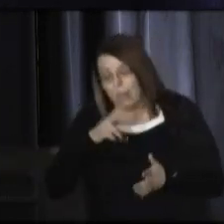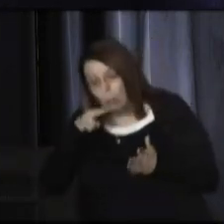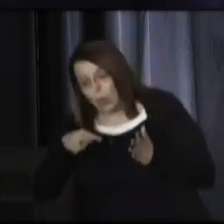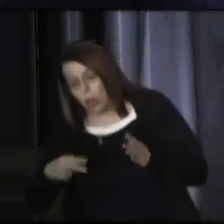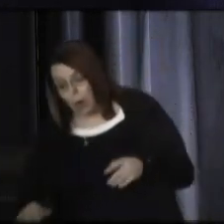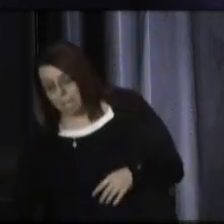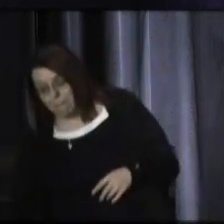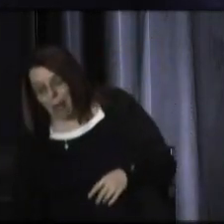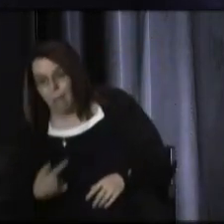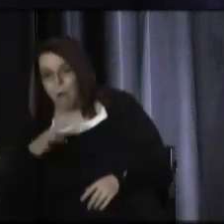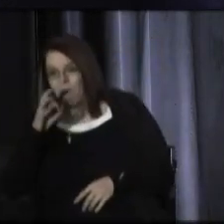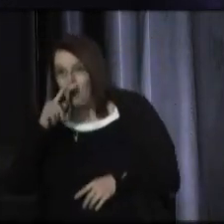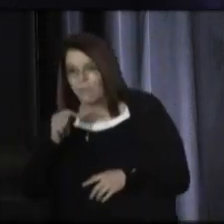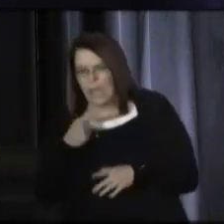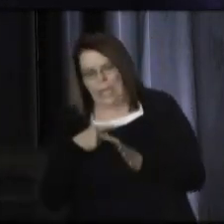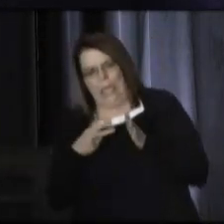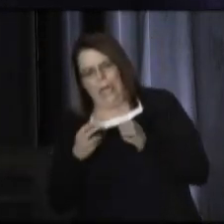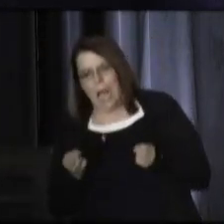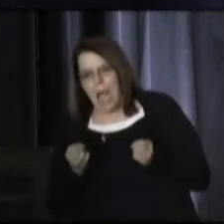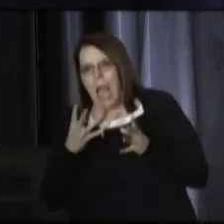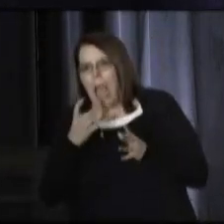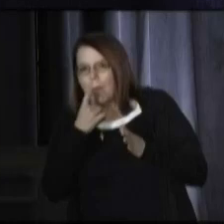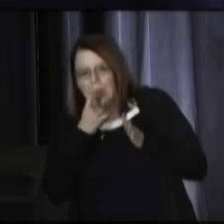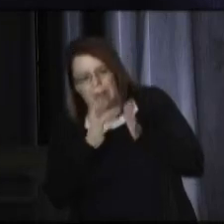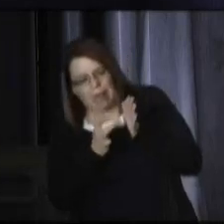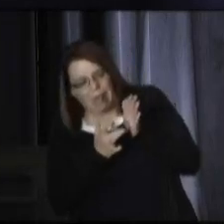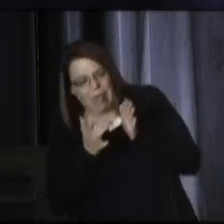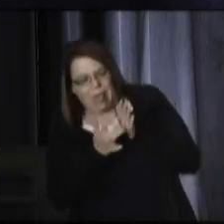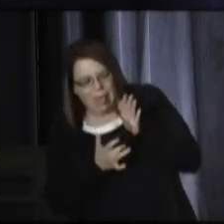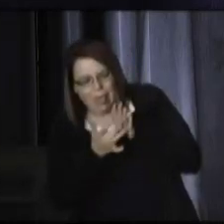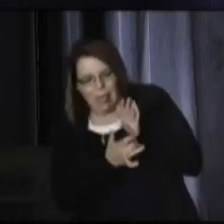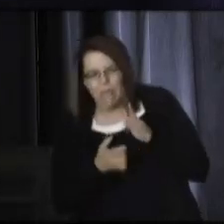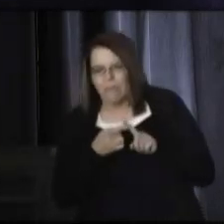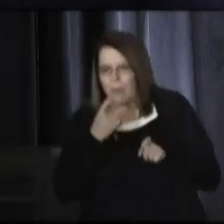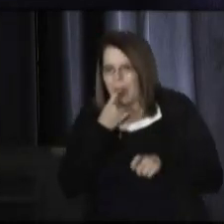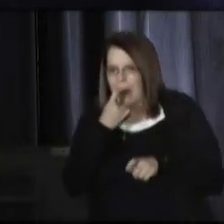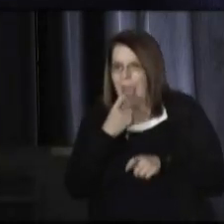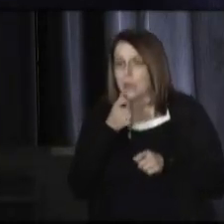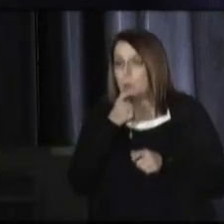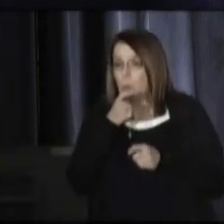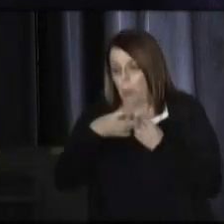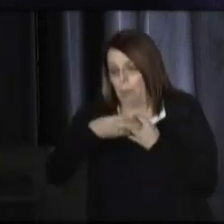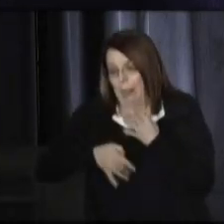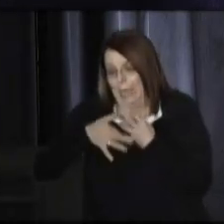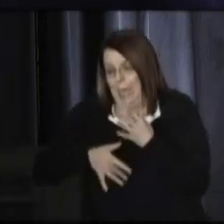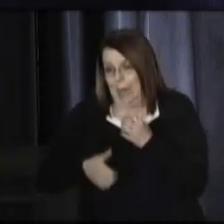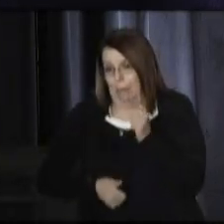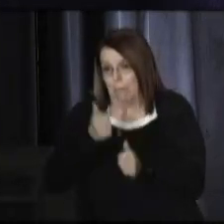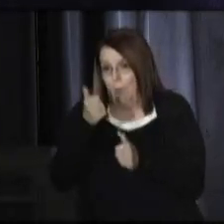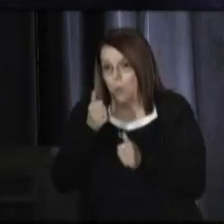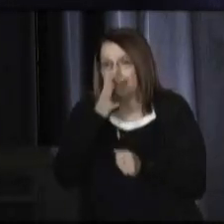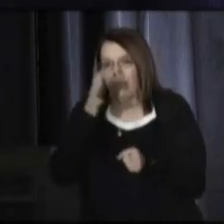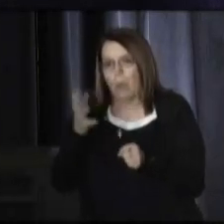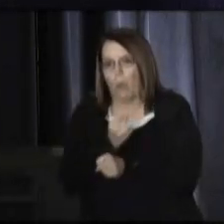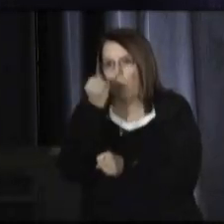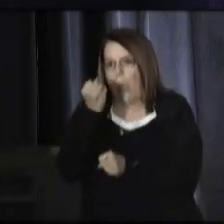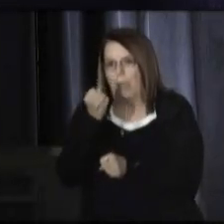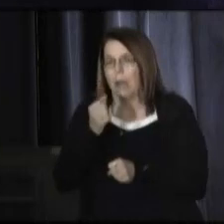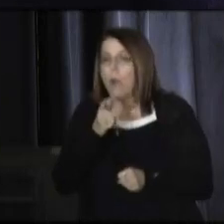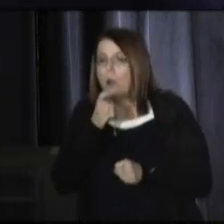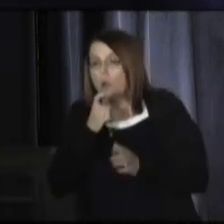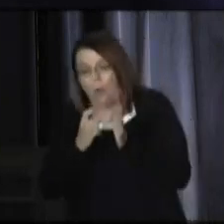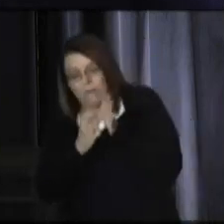that. She squirmed through the hole in the fence and said her parents told her not to touch garbage or glass because it could hurt her. There